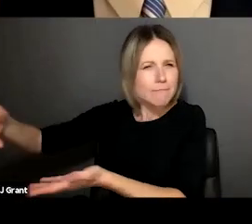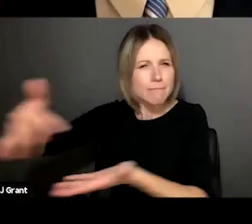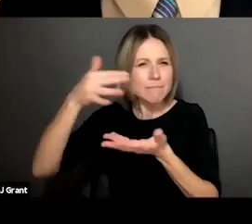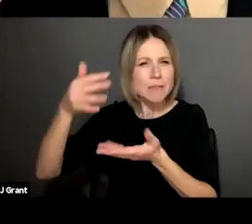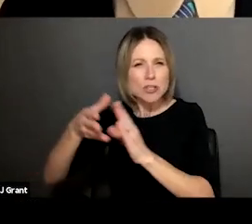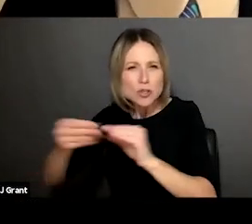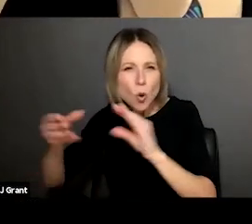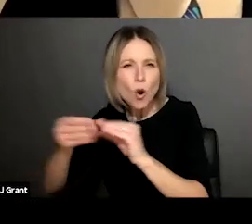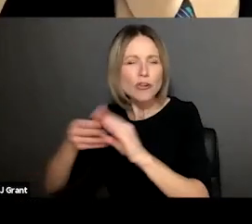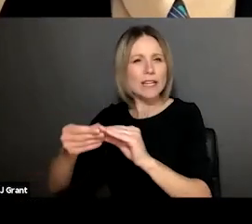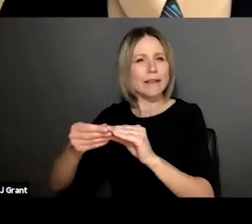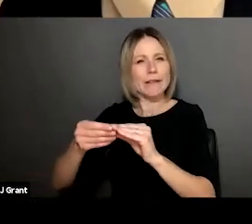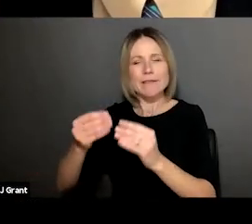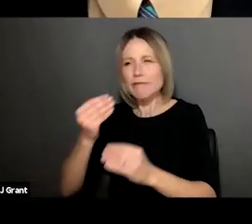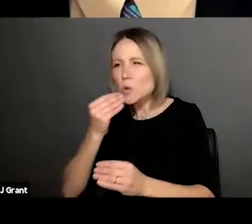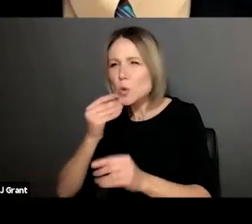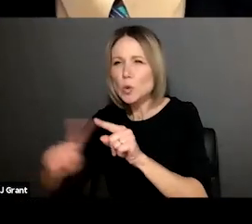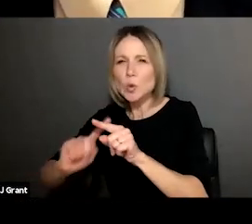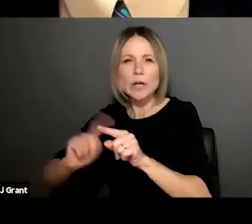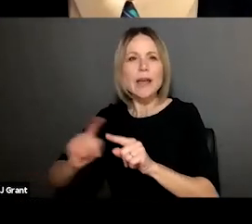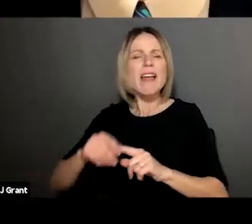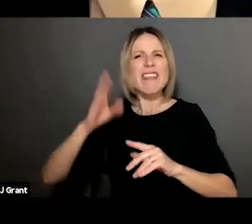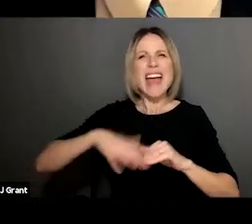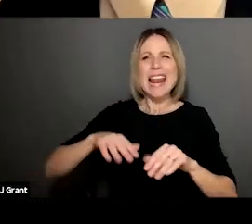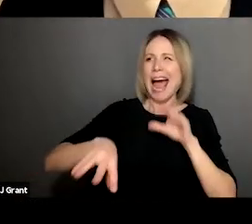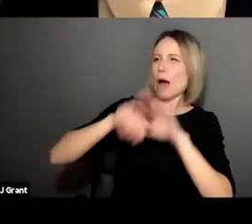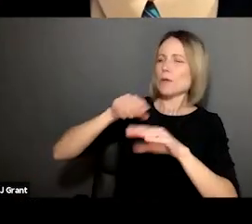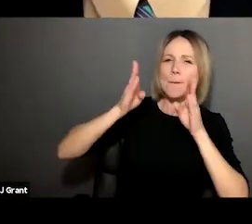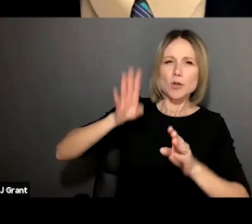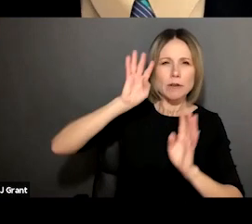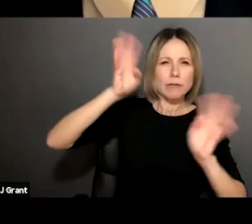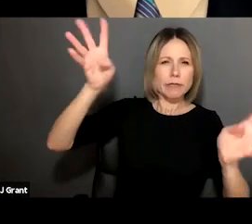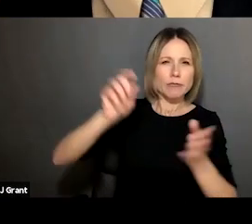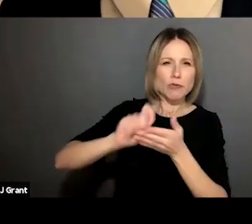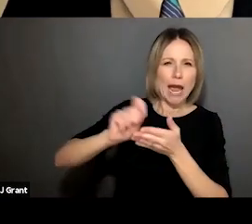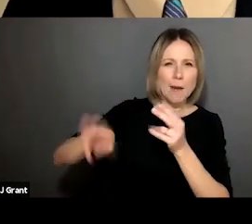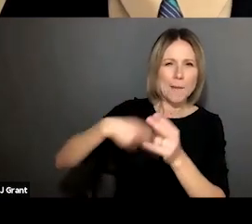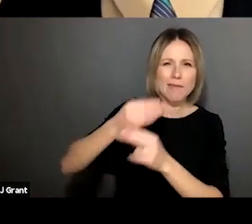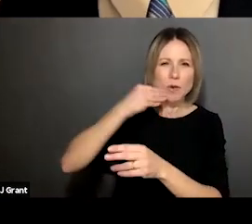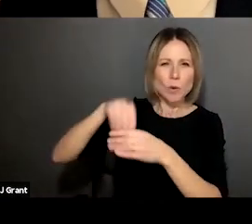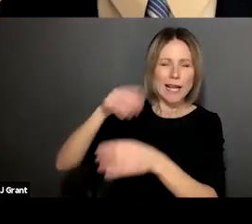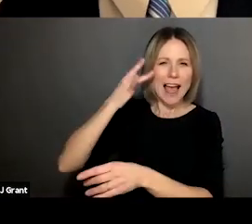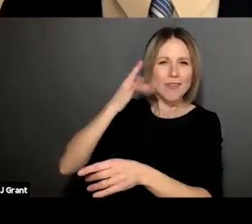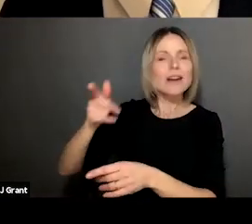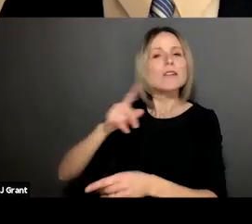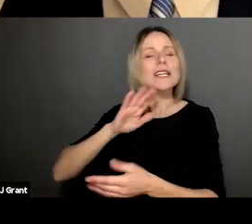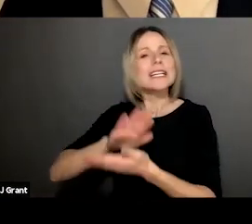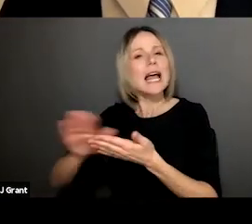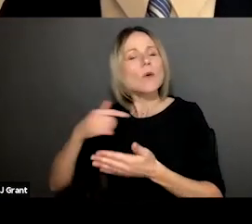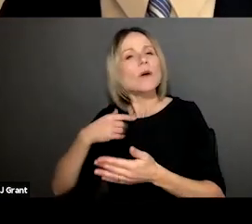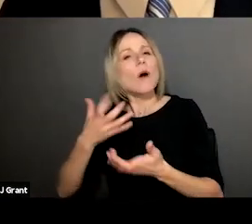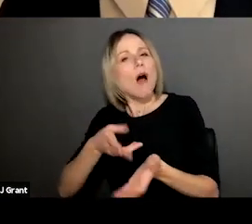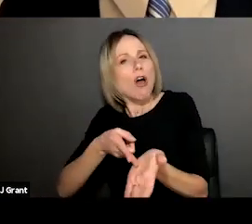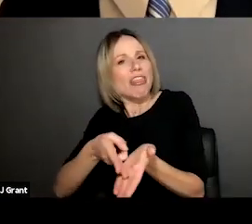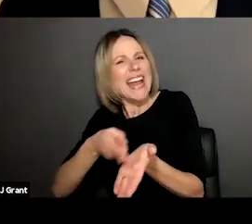So speaking of new voices and that sort of thing, you know, we've talked a little bit about